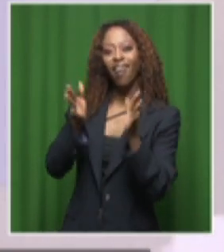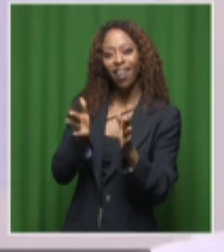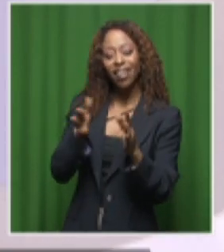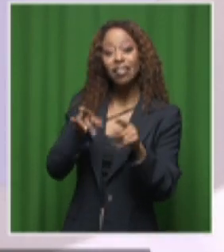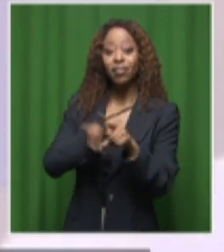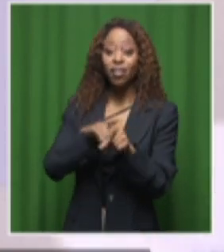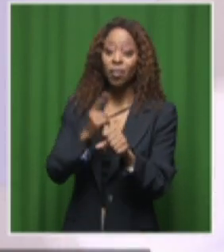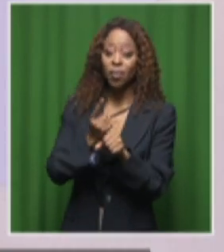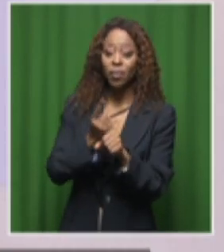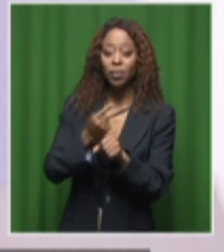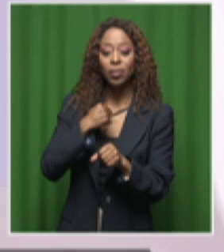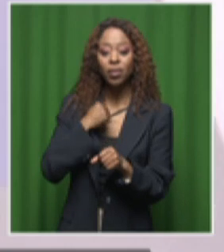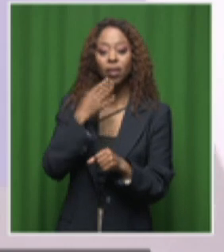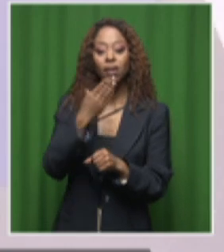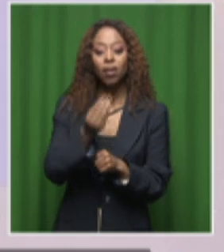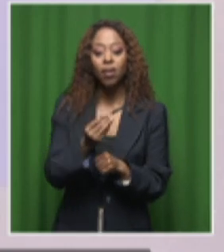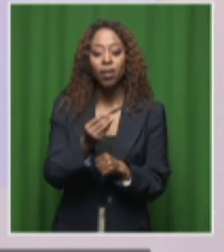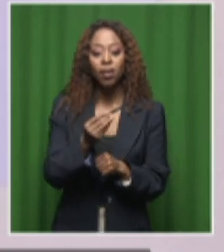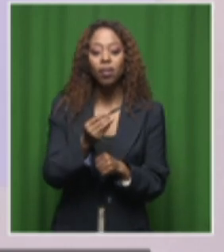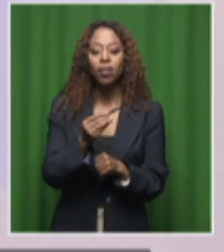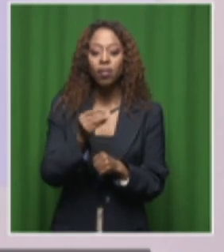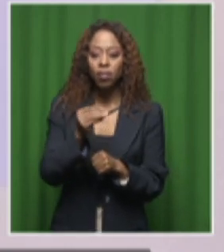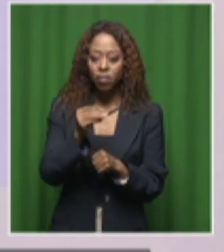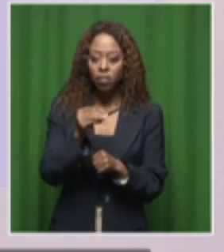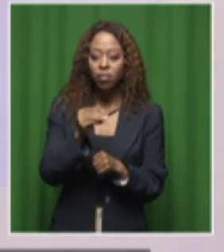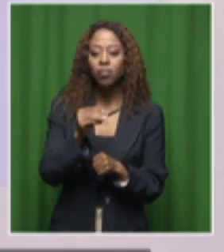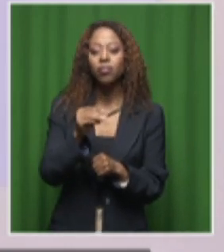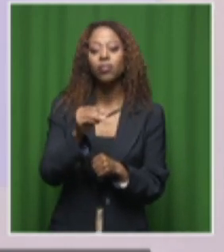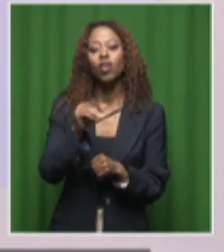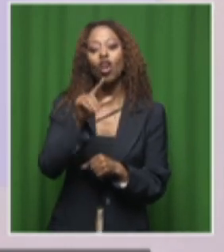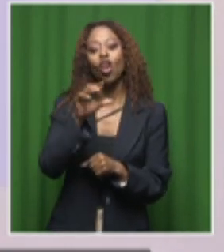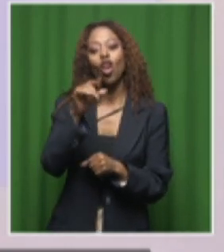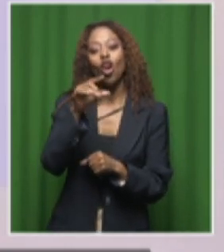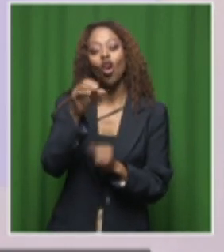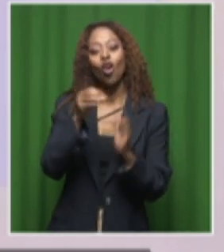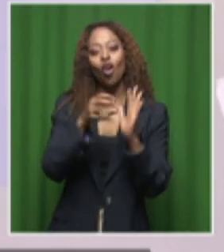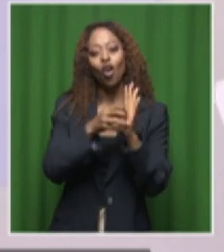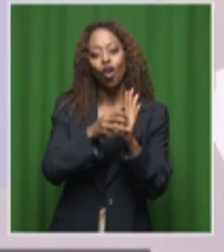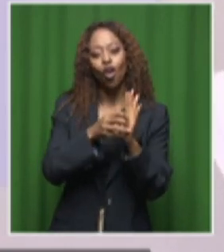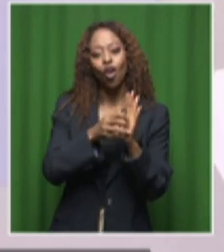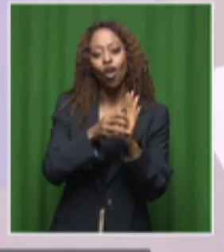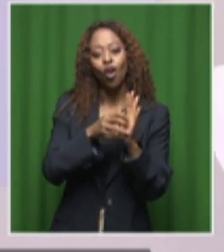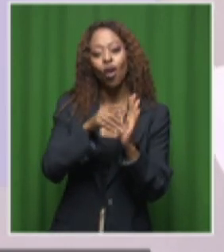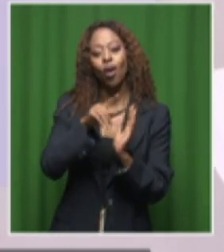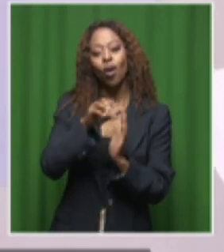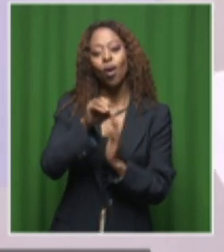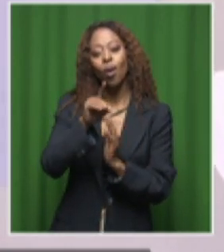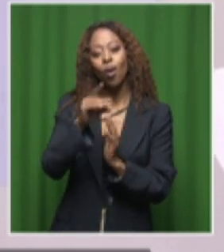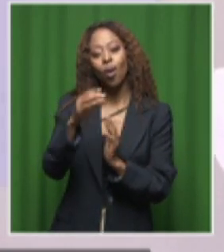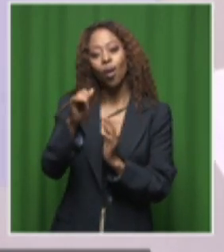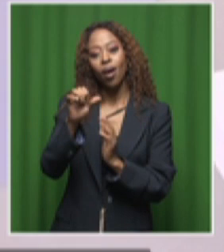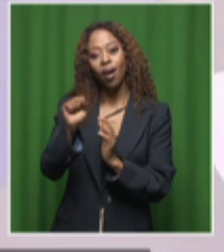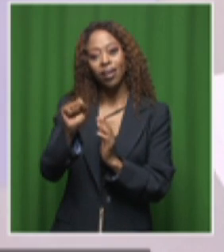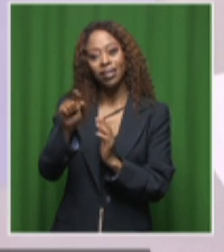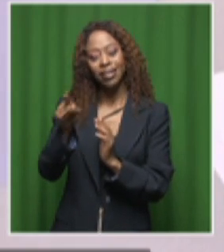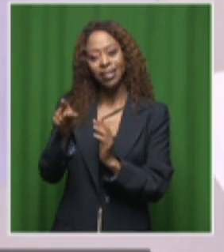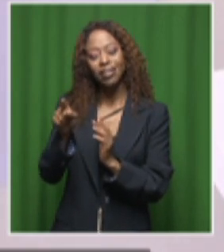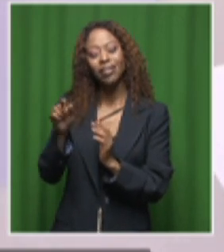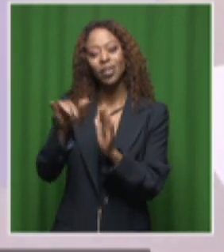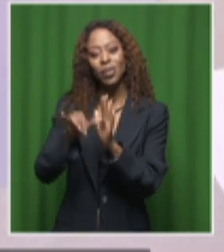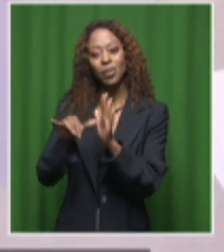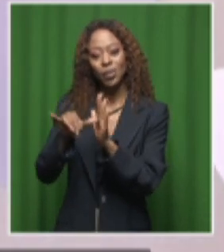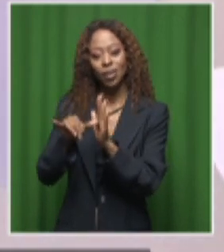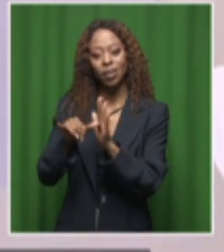have the Podcast and Chill logo that was created by somebody else, but they made a